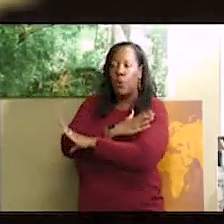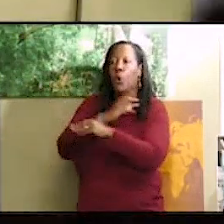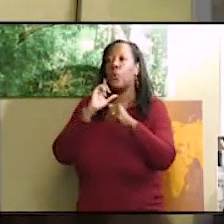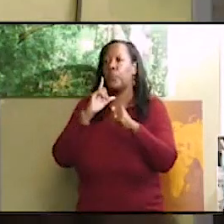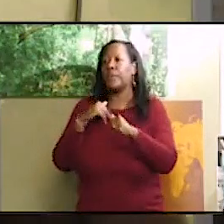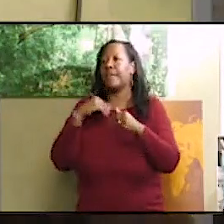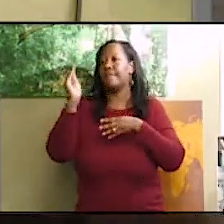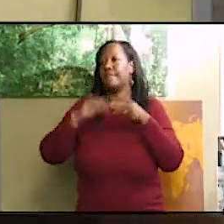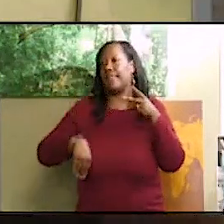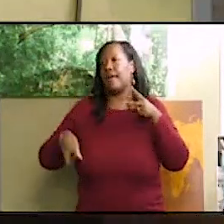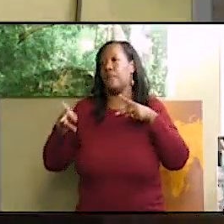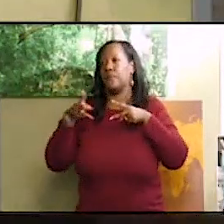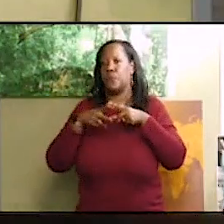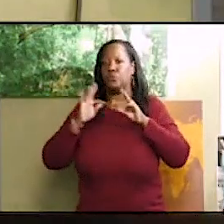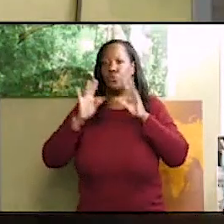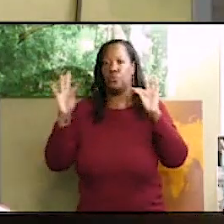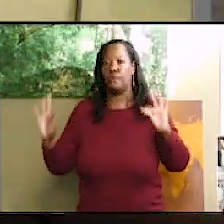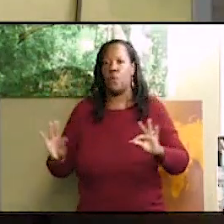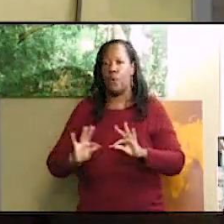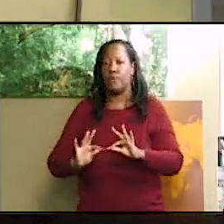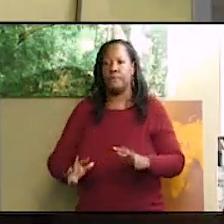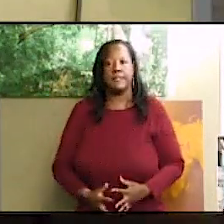A or B forms.